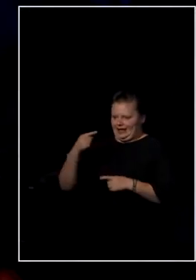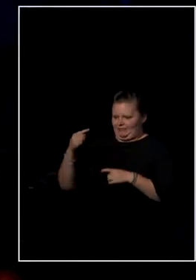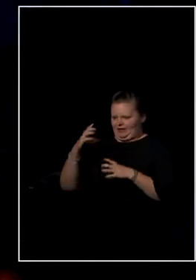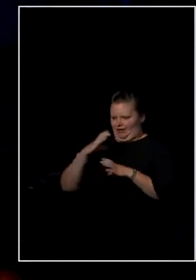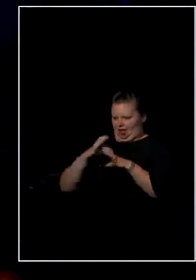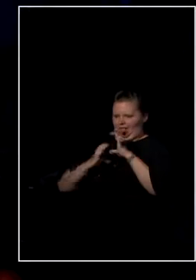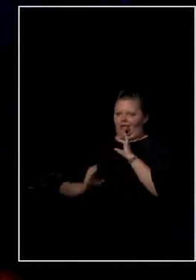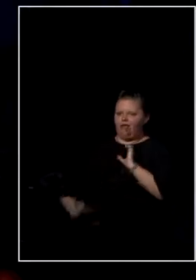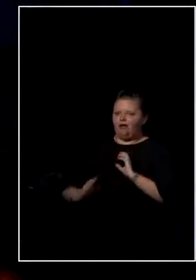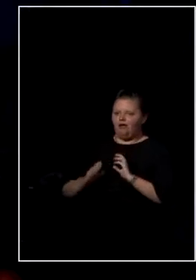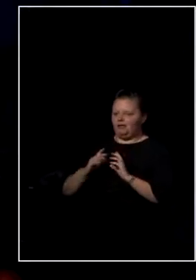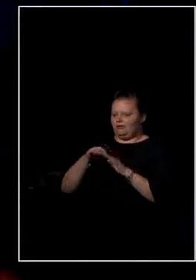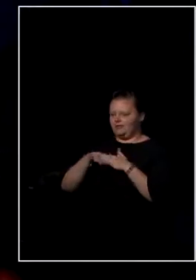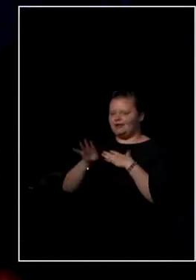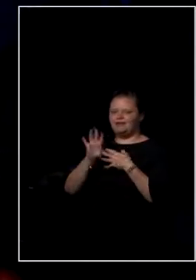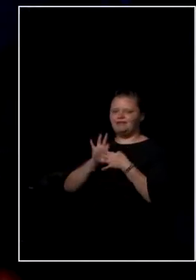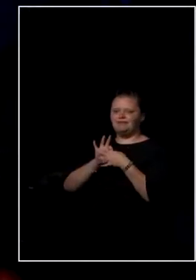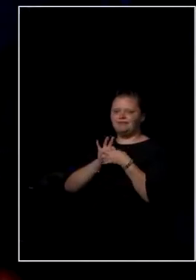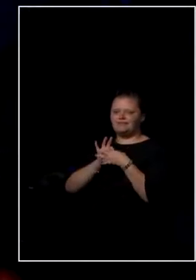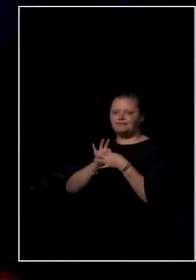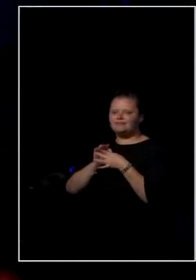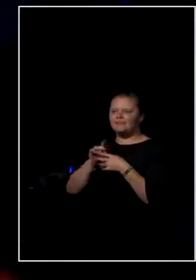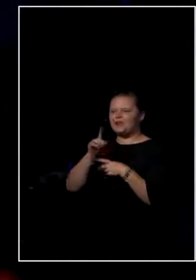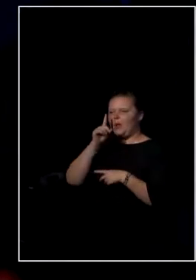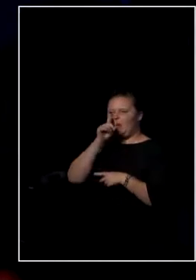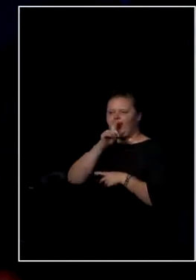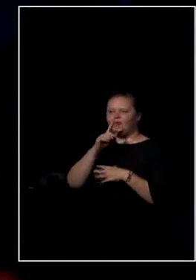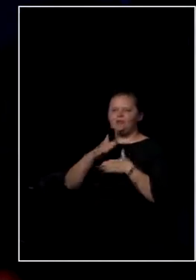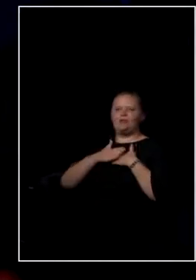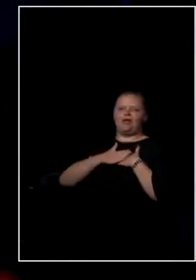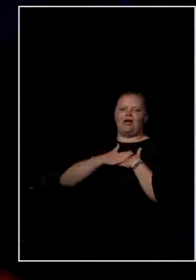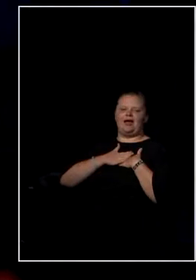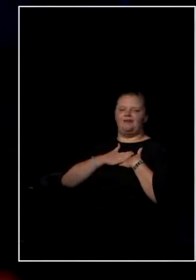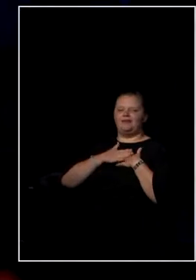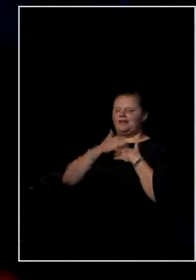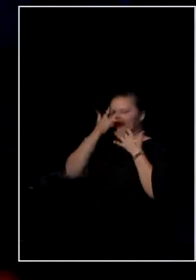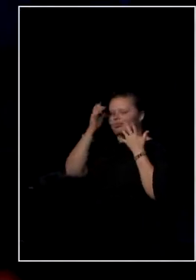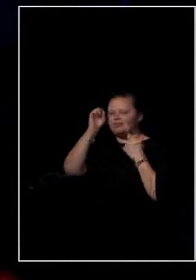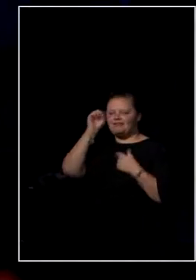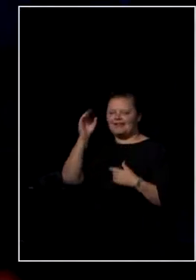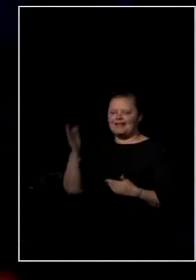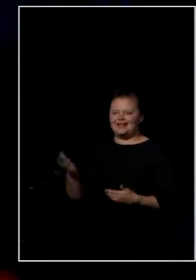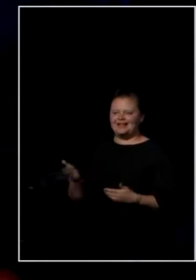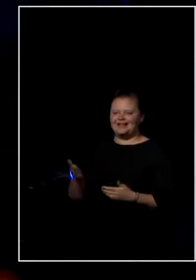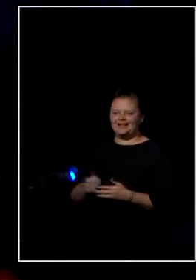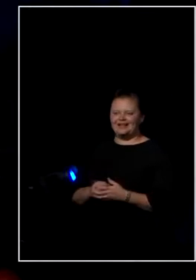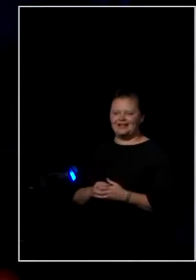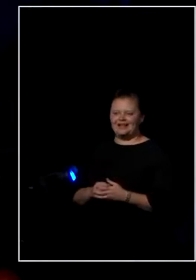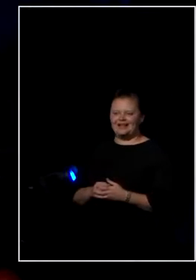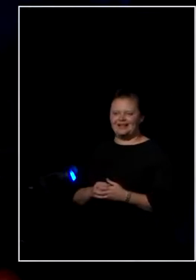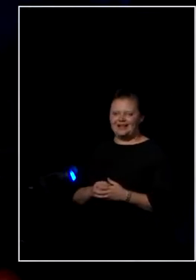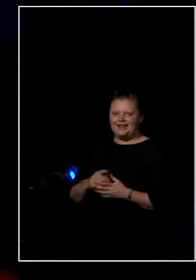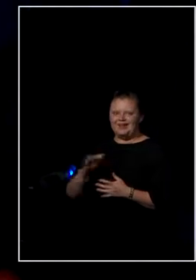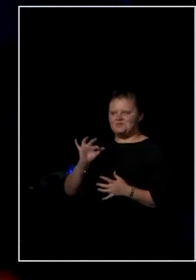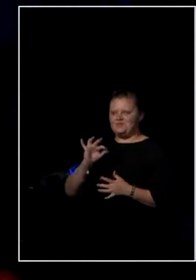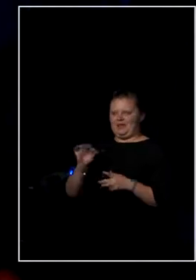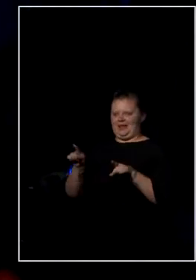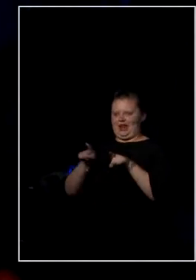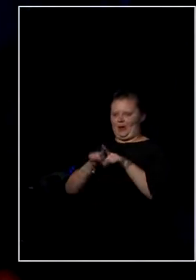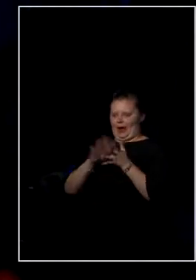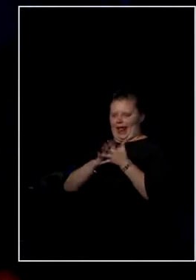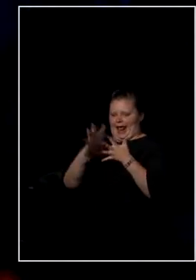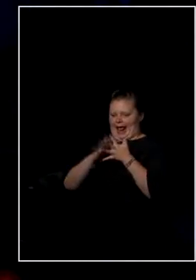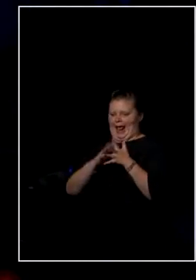in relationships when the people that you love forget that they're not, that you are maybe not the way they want you to